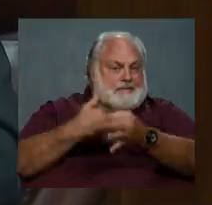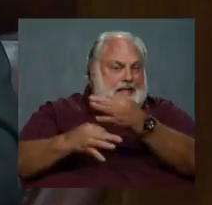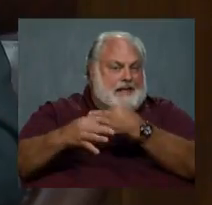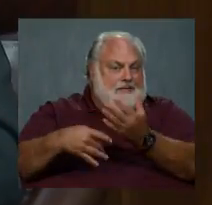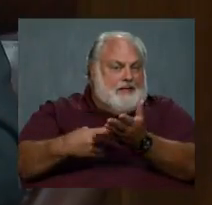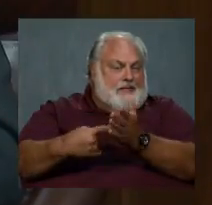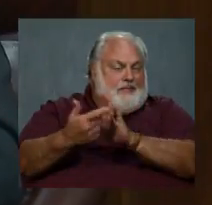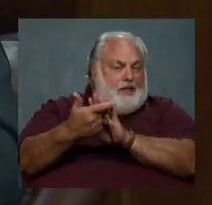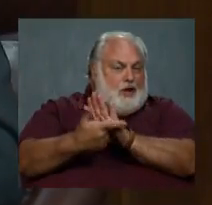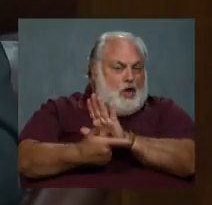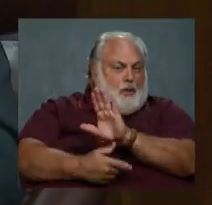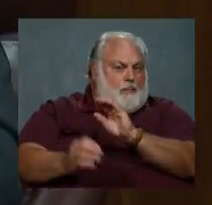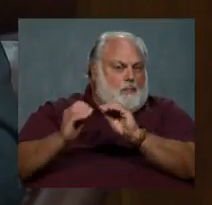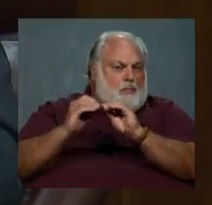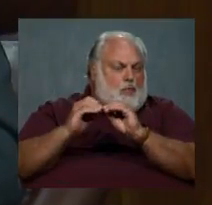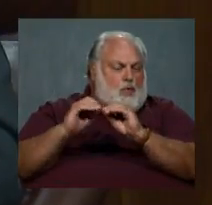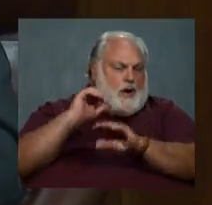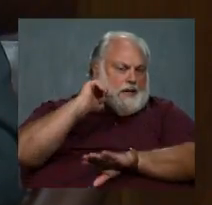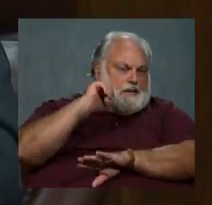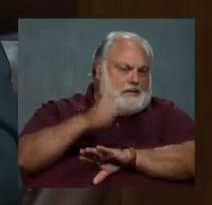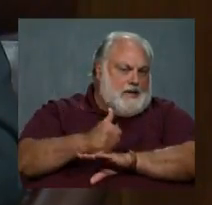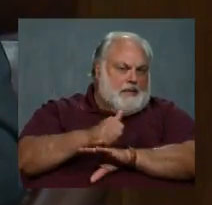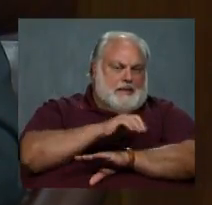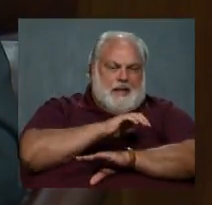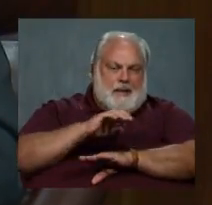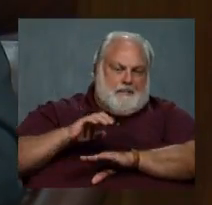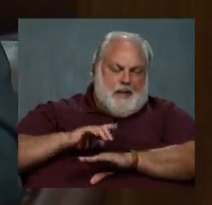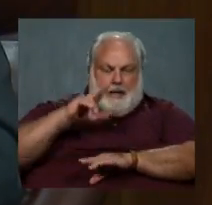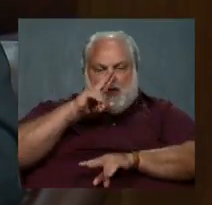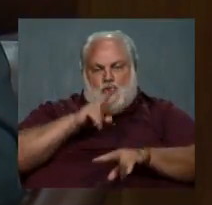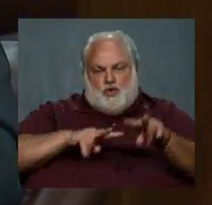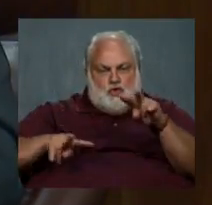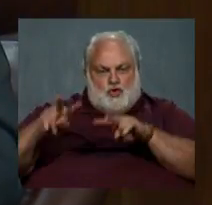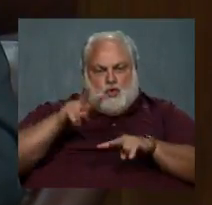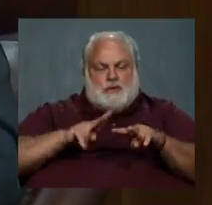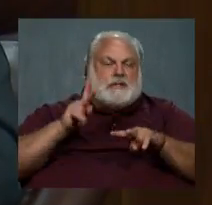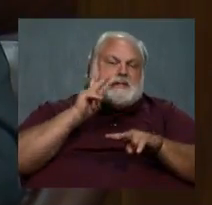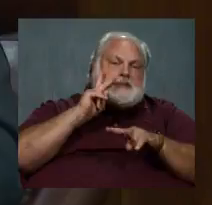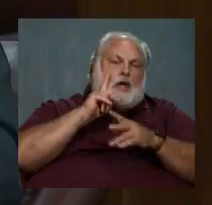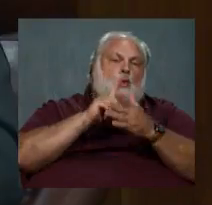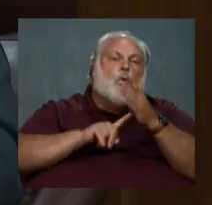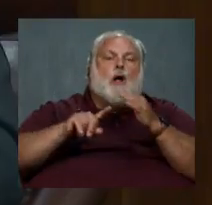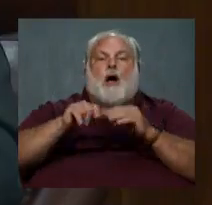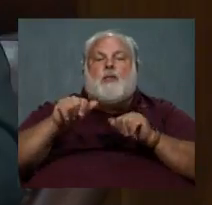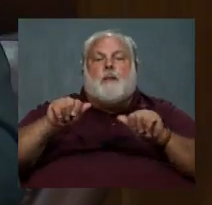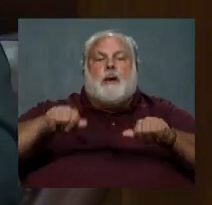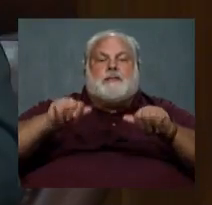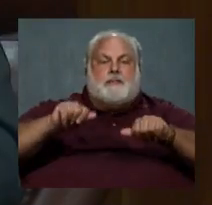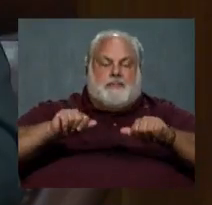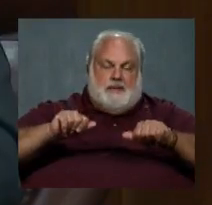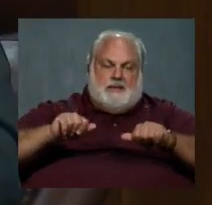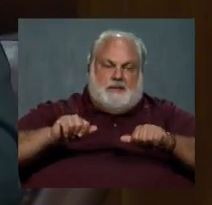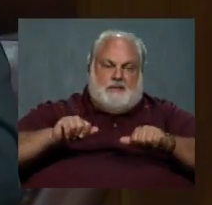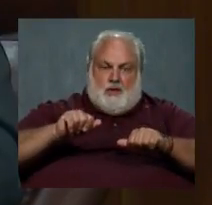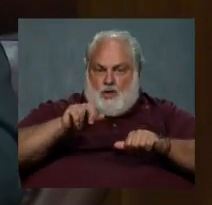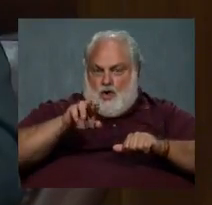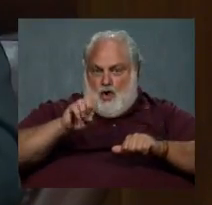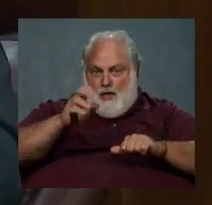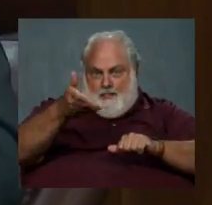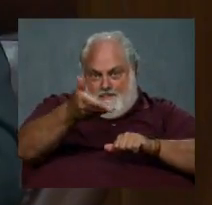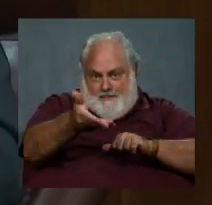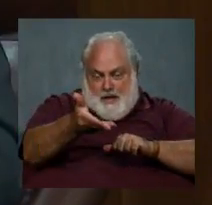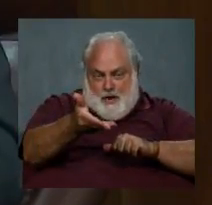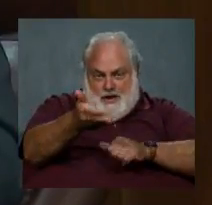the ordinance further, let's form a committee that's look and see if there are other solutions that might exist other